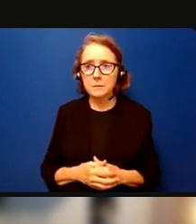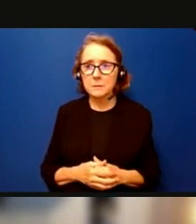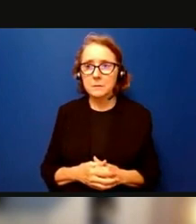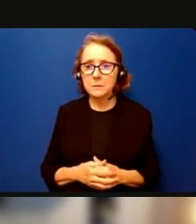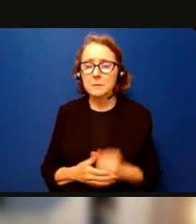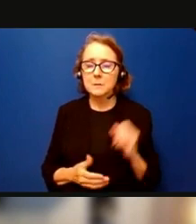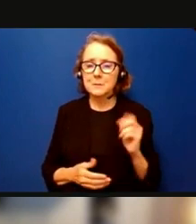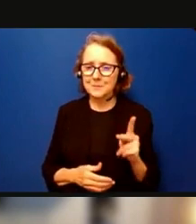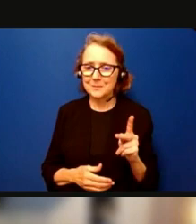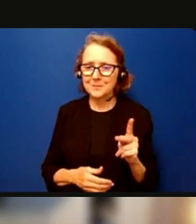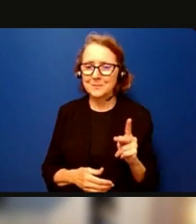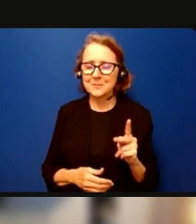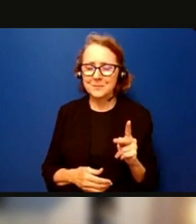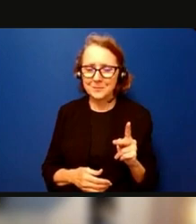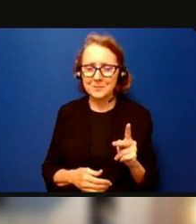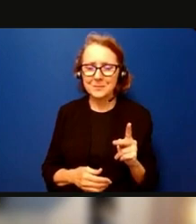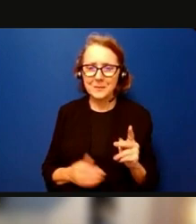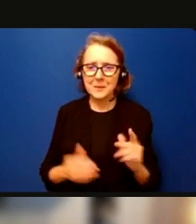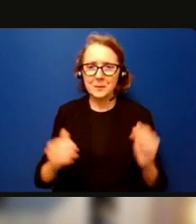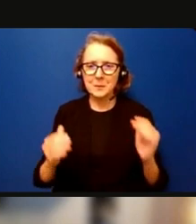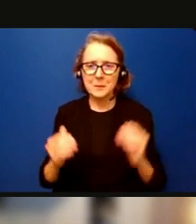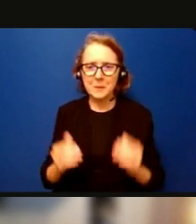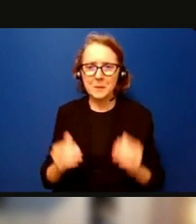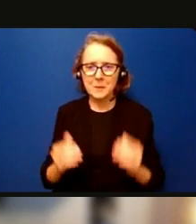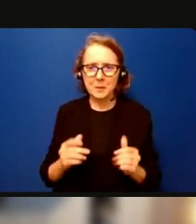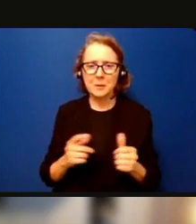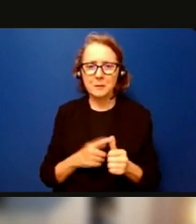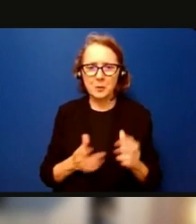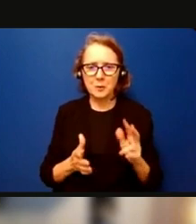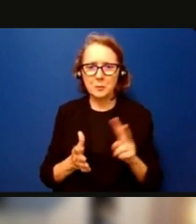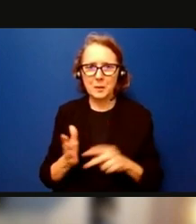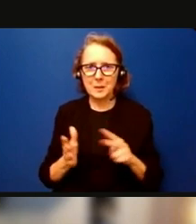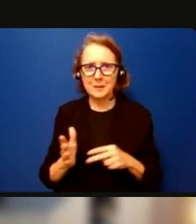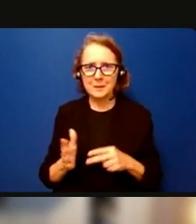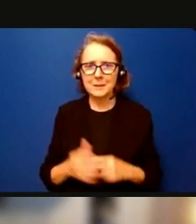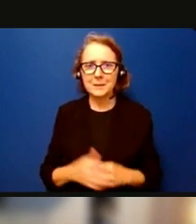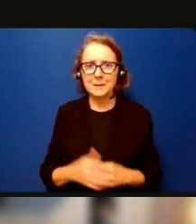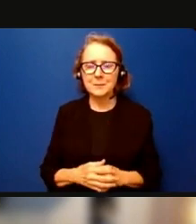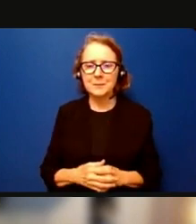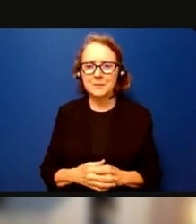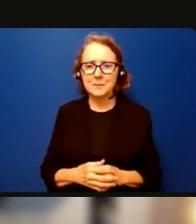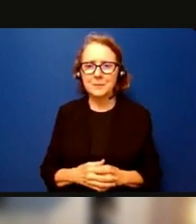All right, we will move on to first readings.